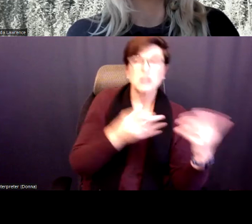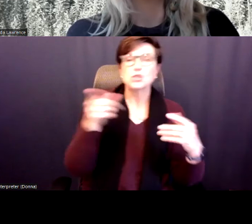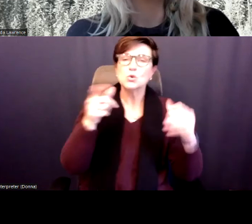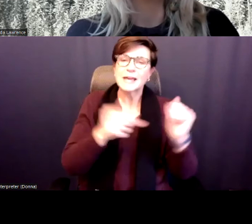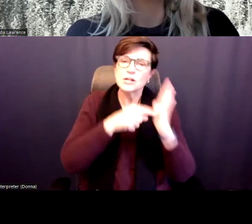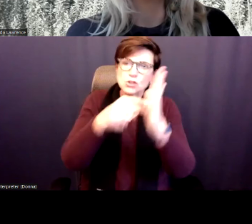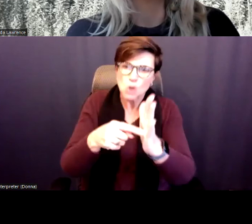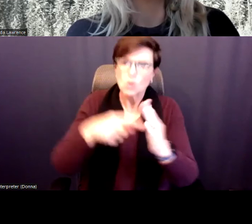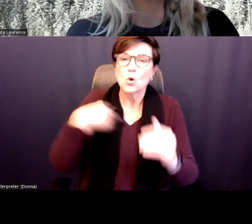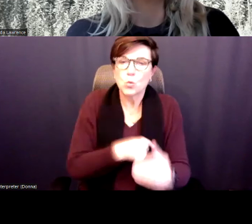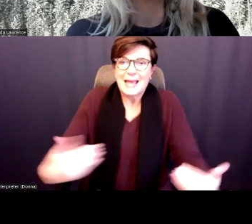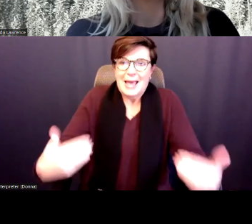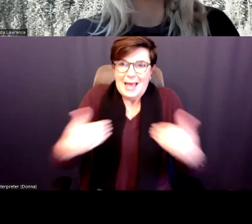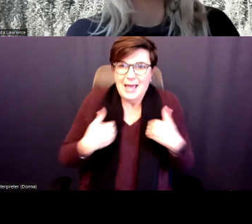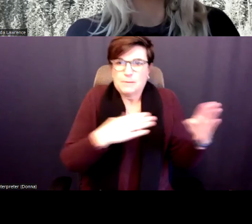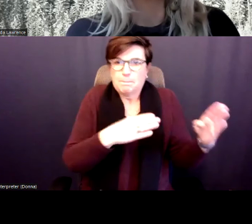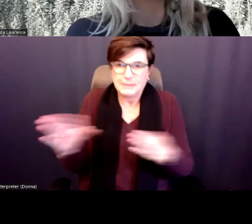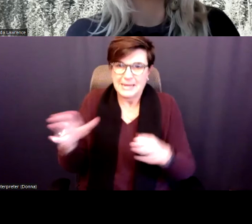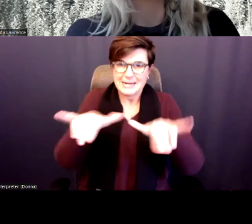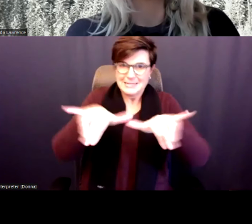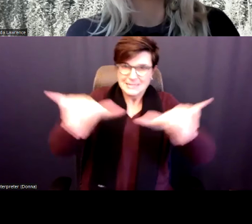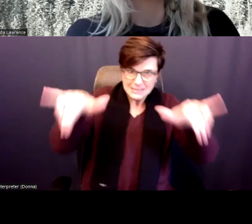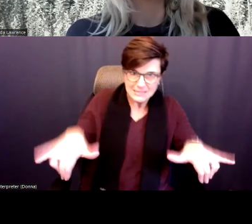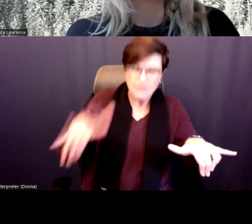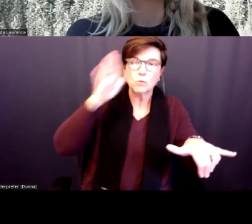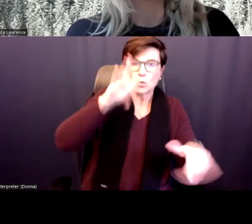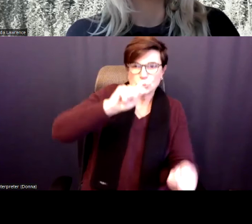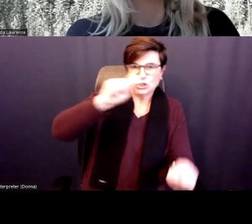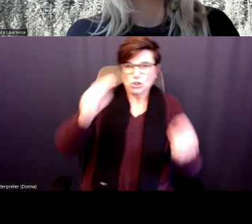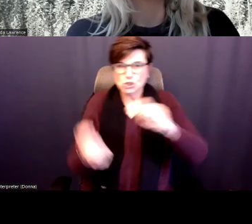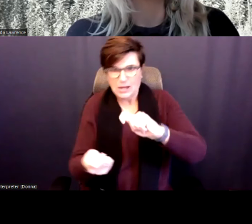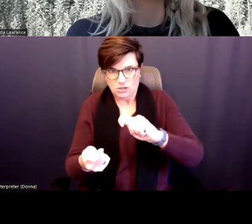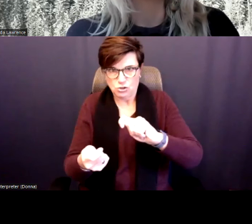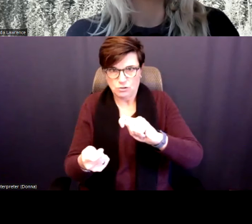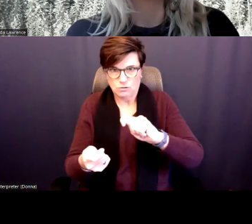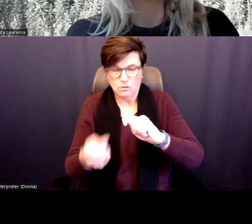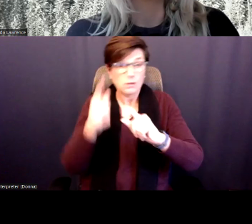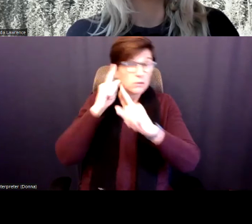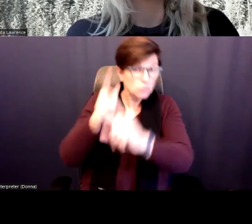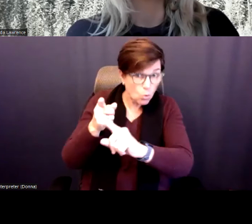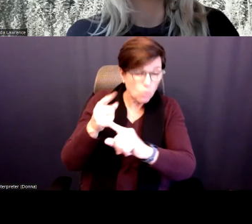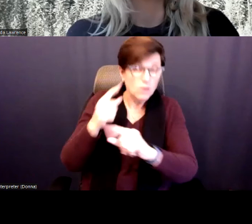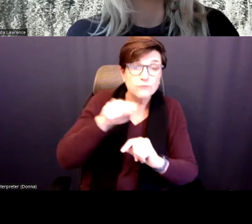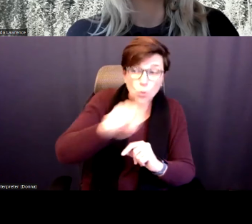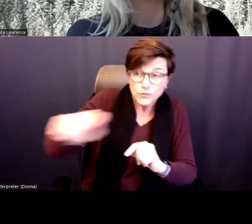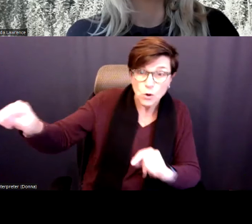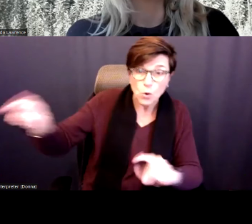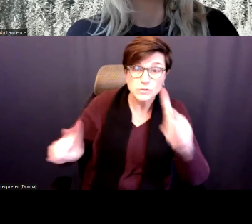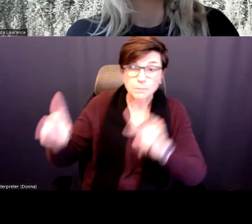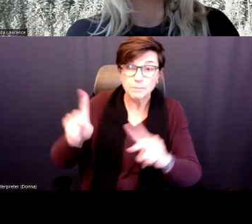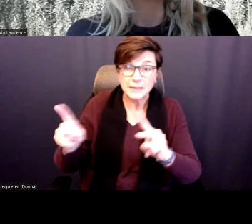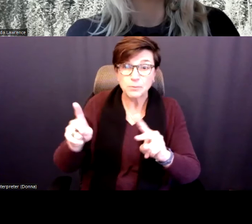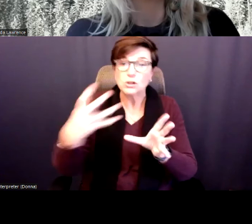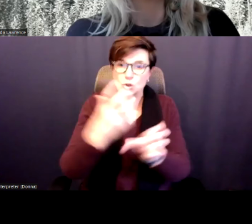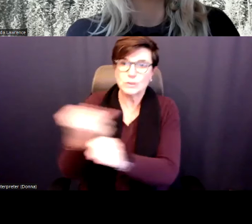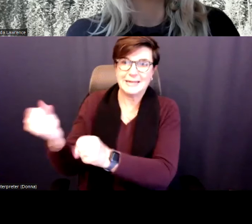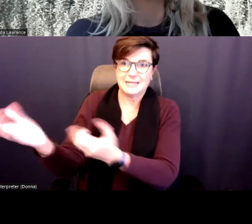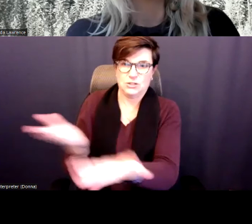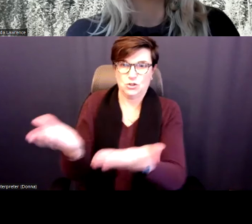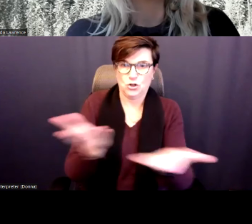in how things are going to be, so that it will be easier for the constituent, for the person seeking service or